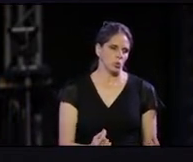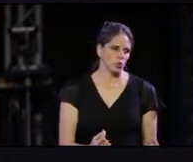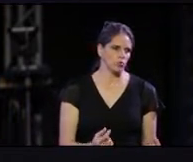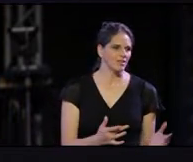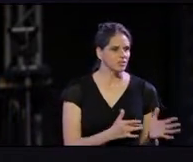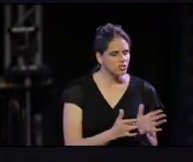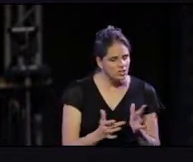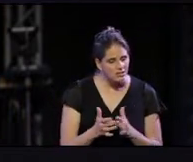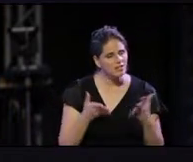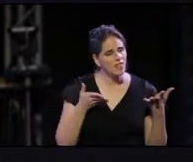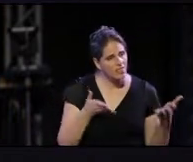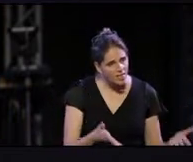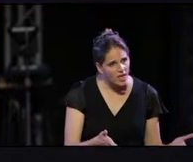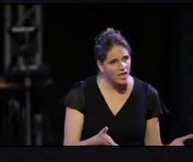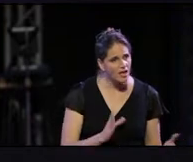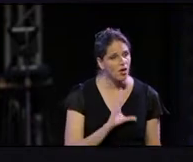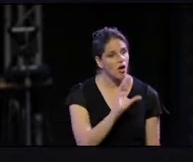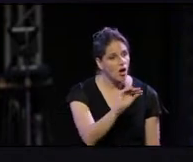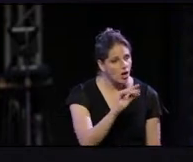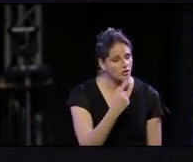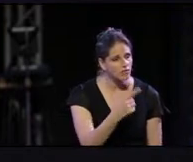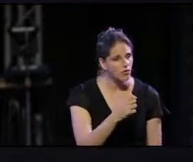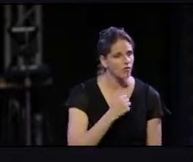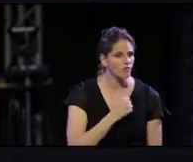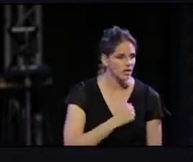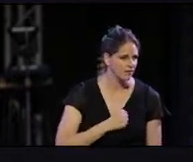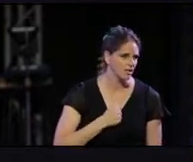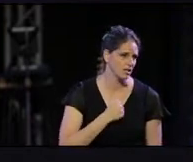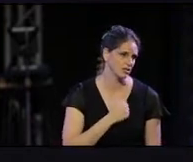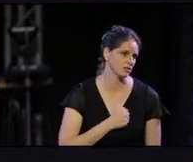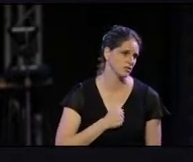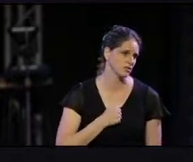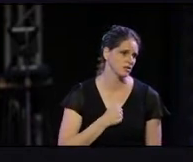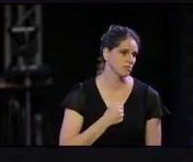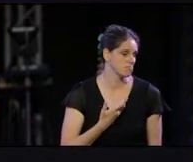But where you ask for forgiveness and they say, why? You say, well, because Jesus.